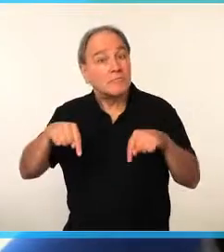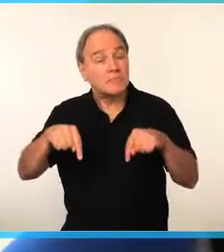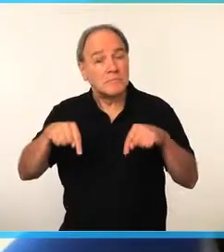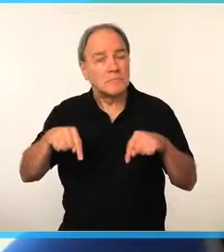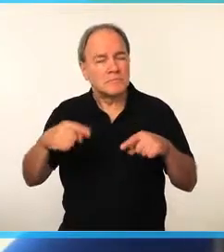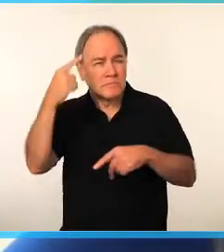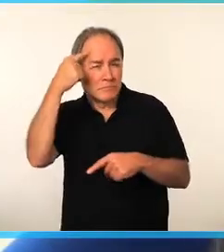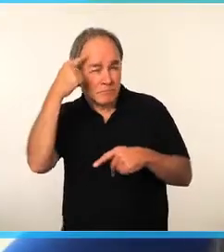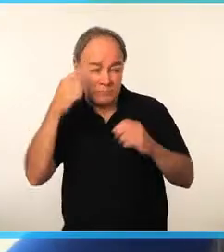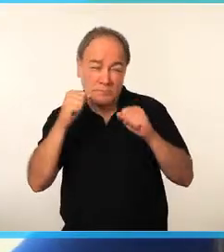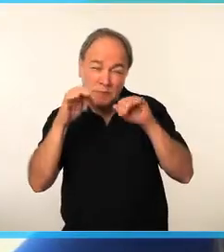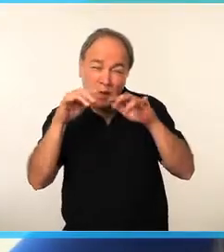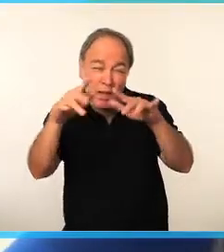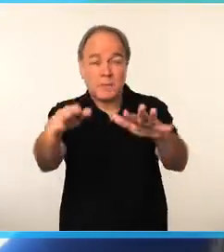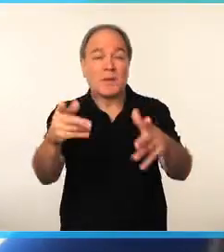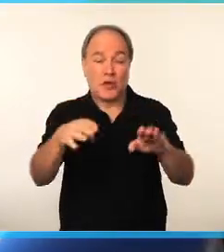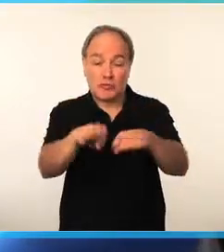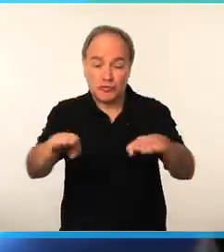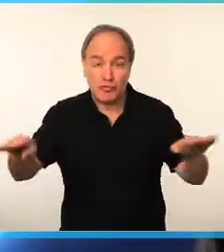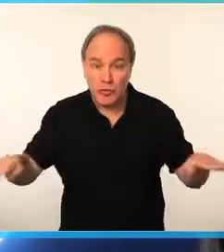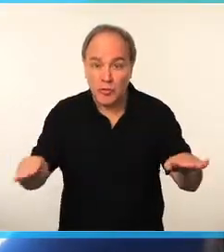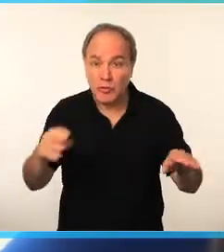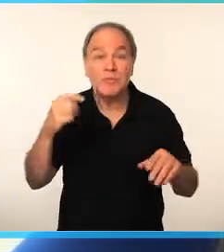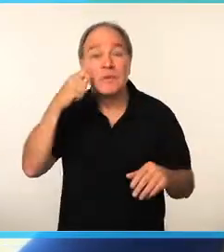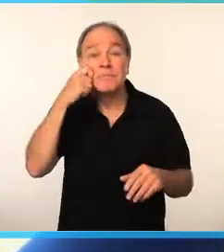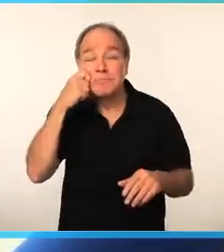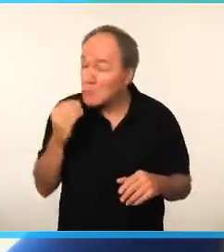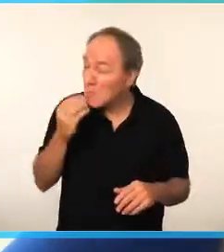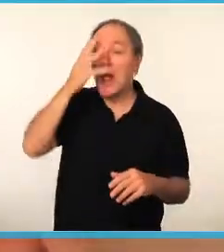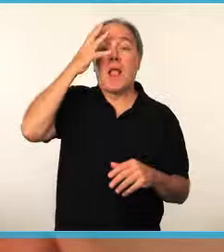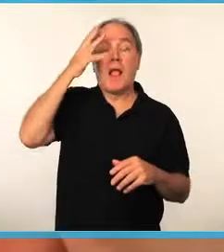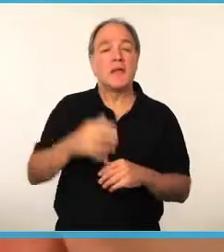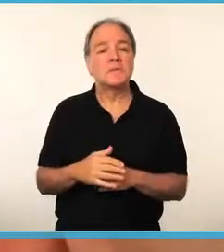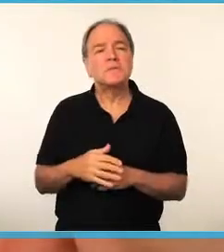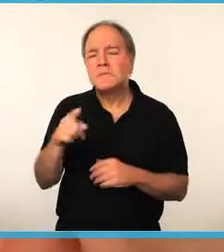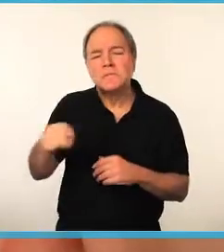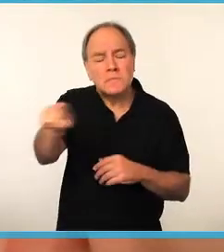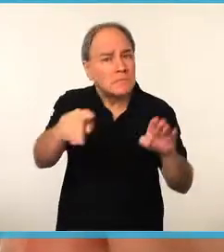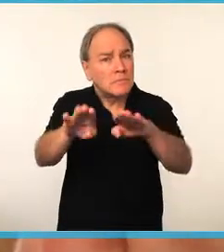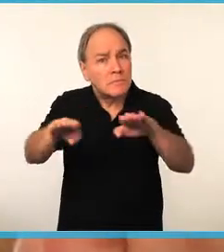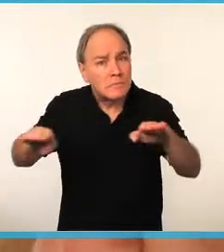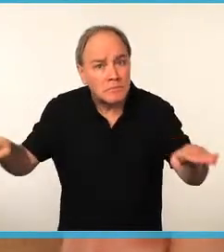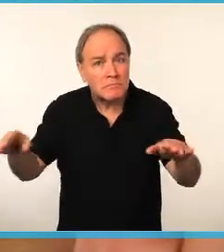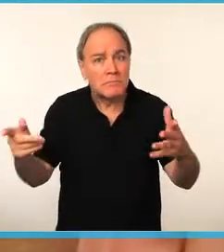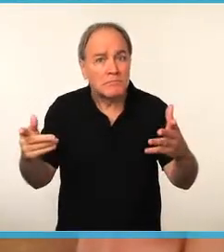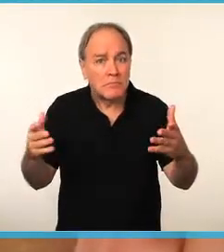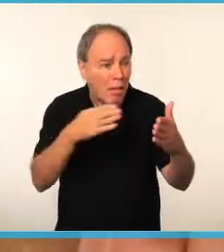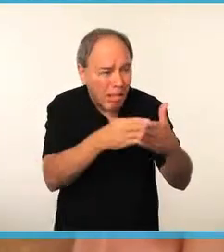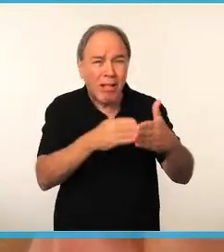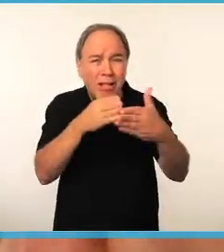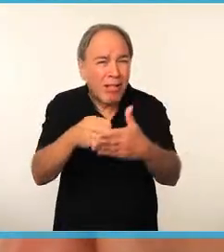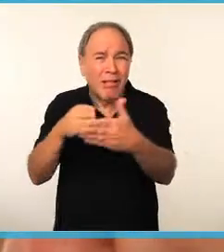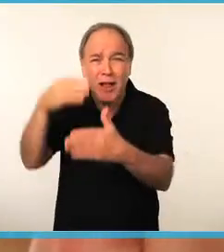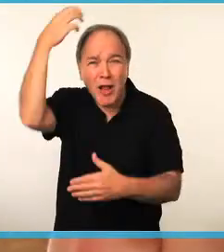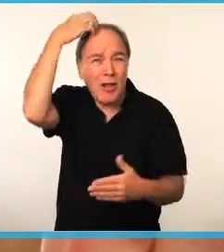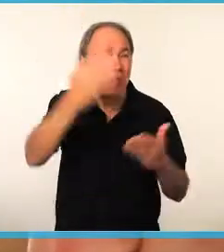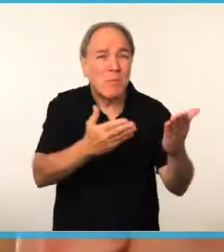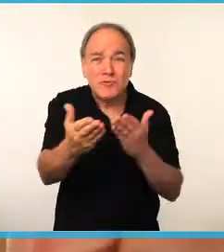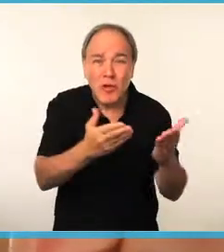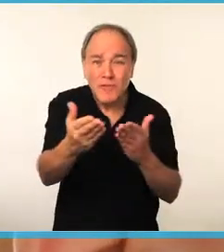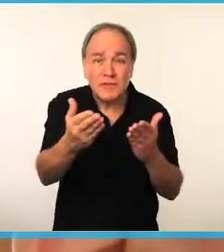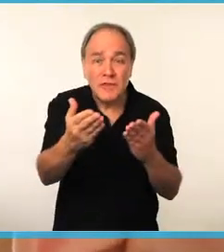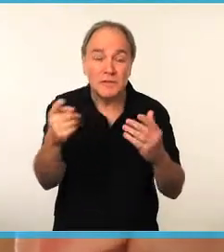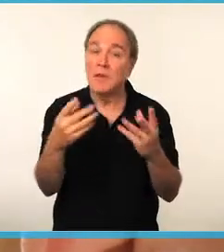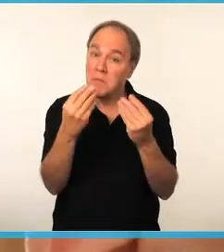Tanzania is estimated to have one of the largest population of children with albinism. These children are denied access to